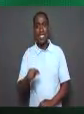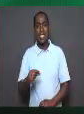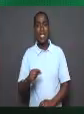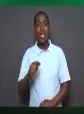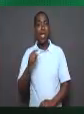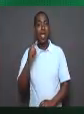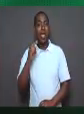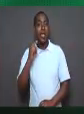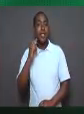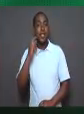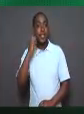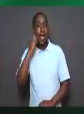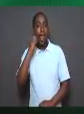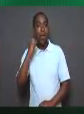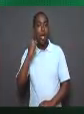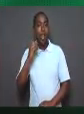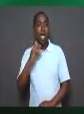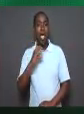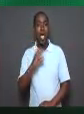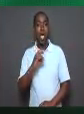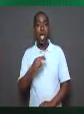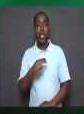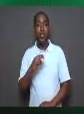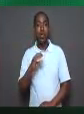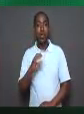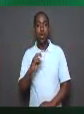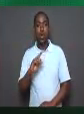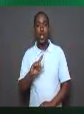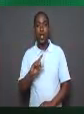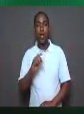saliva, and hydrochloric acid.